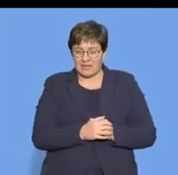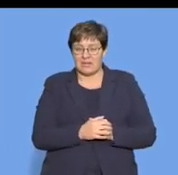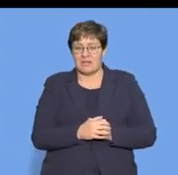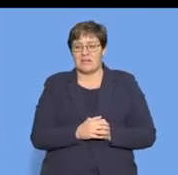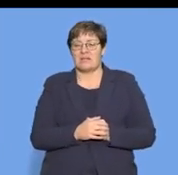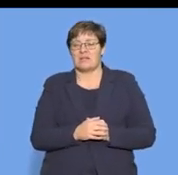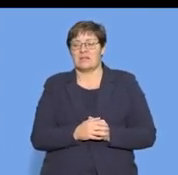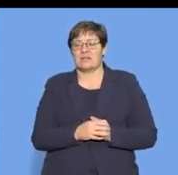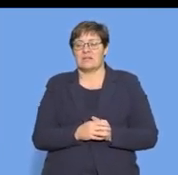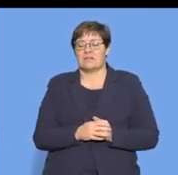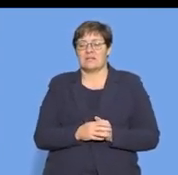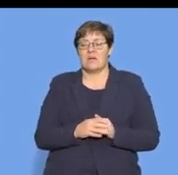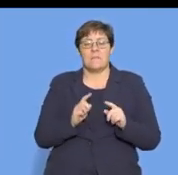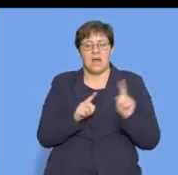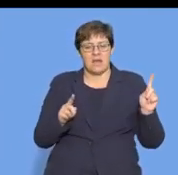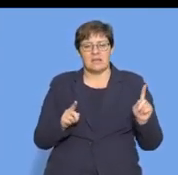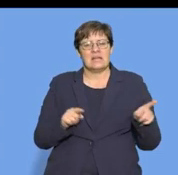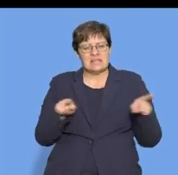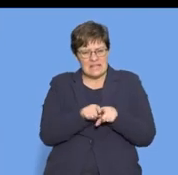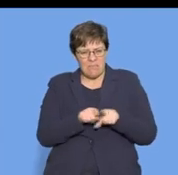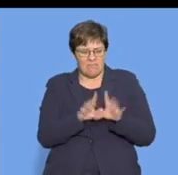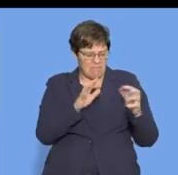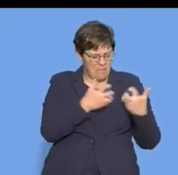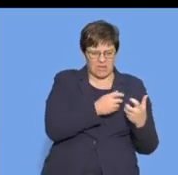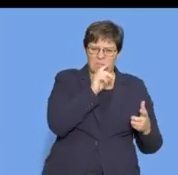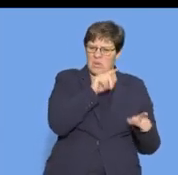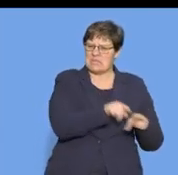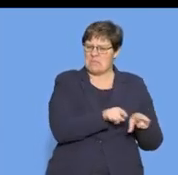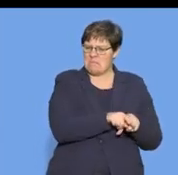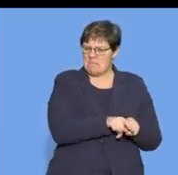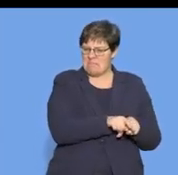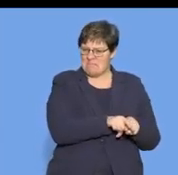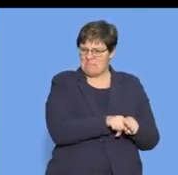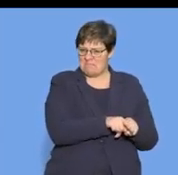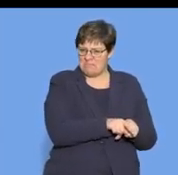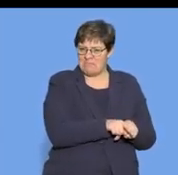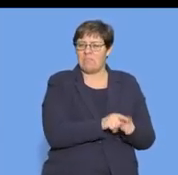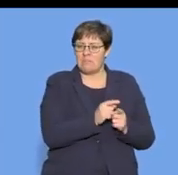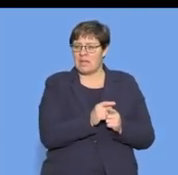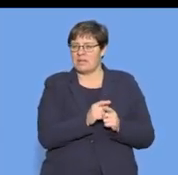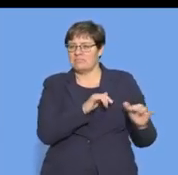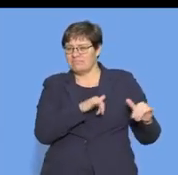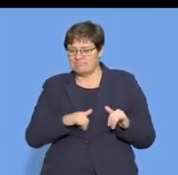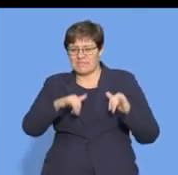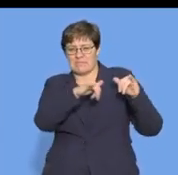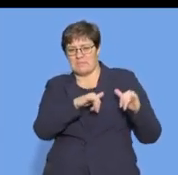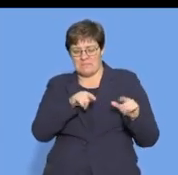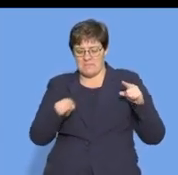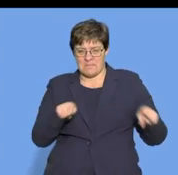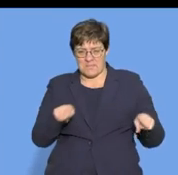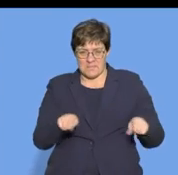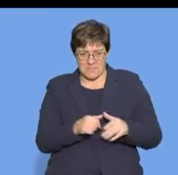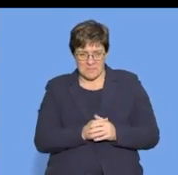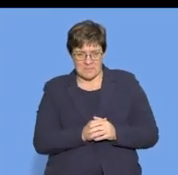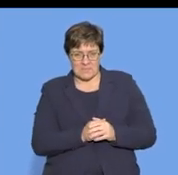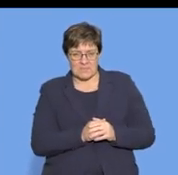the legs, there were claws, but yet there were also feathers and wings, which then was the common characteristics